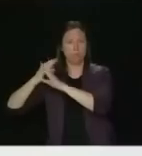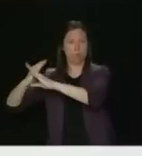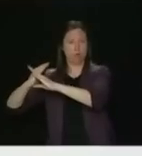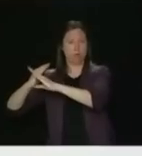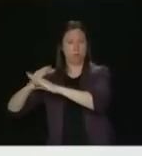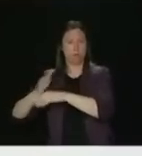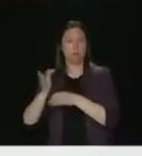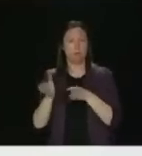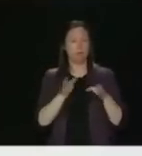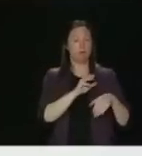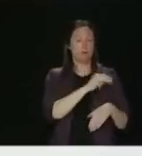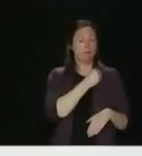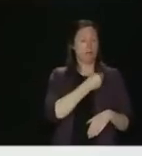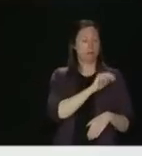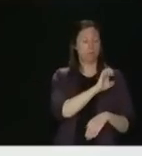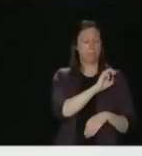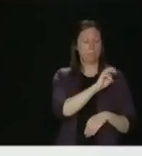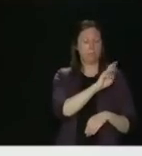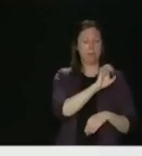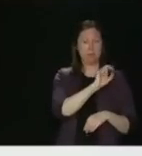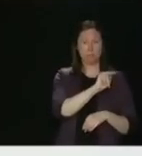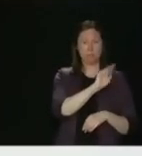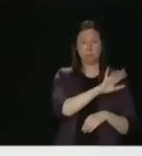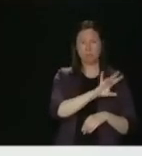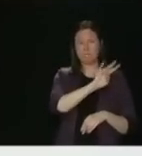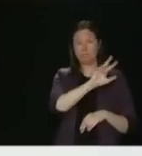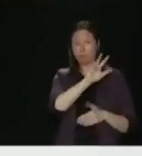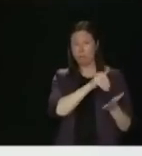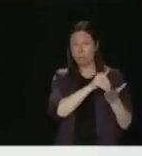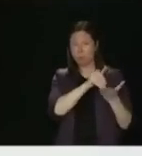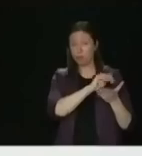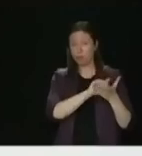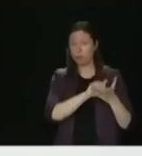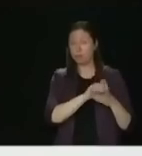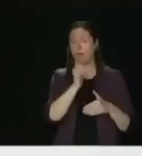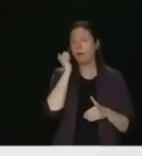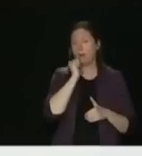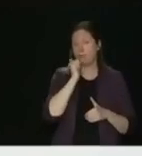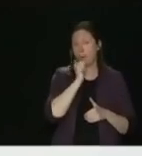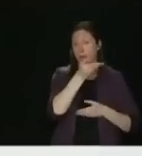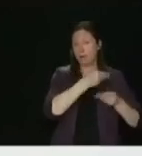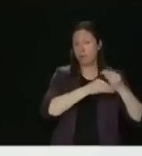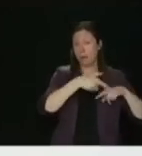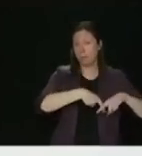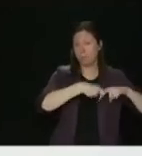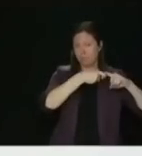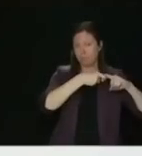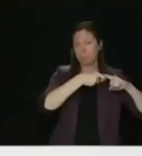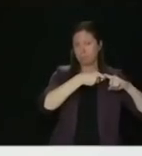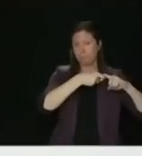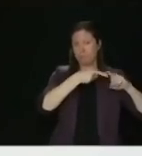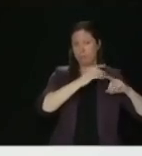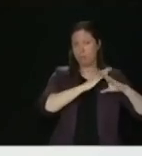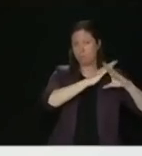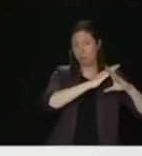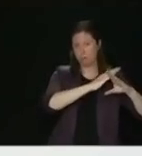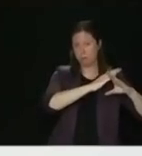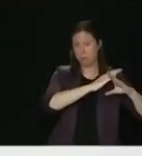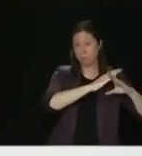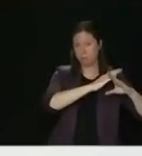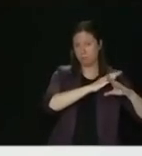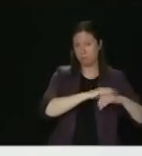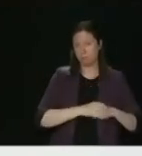In Emerson, Manitoba, about $73 million in daily trade has been affected by the